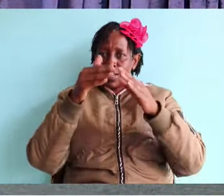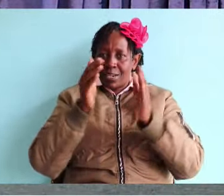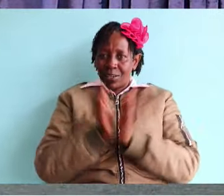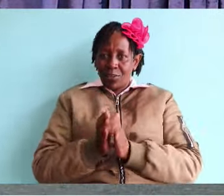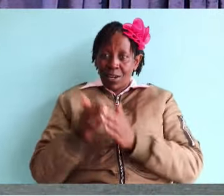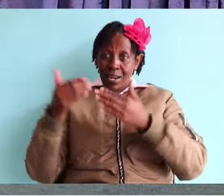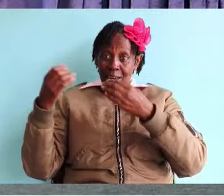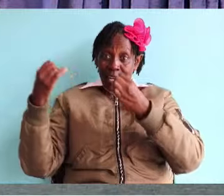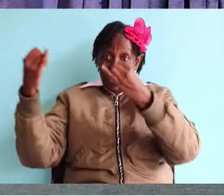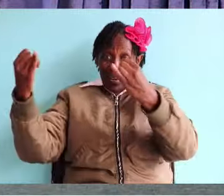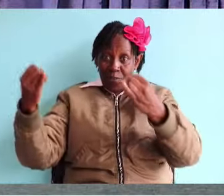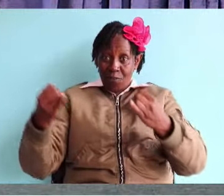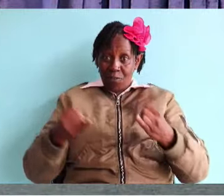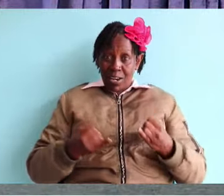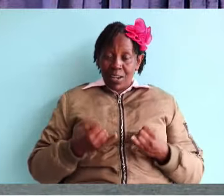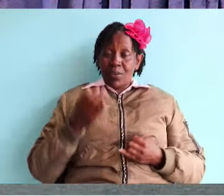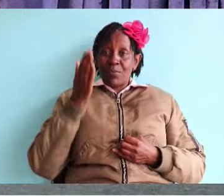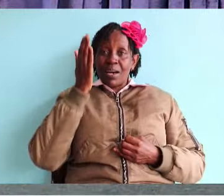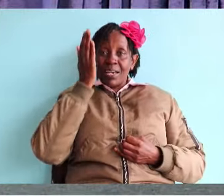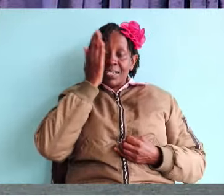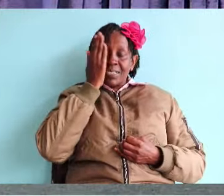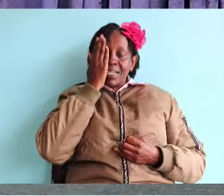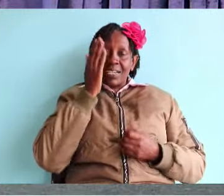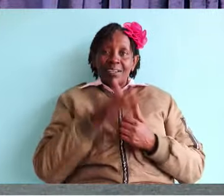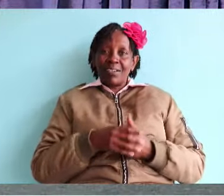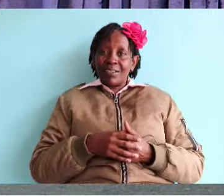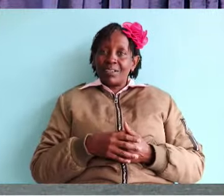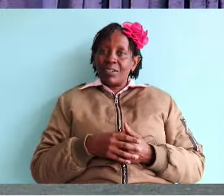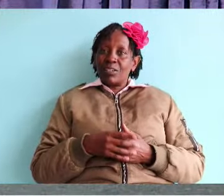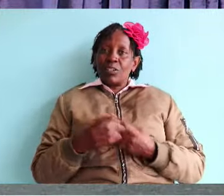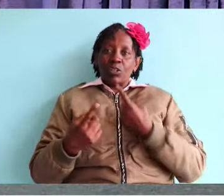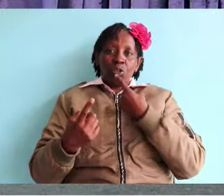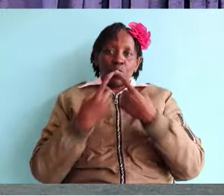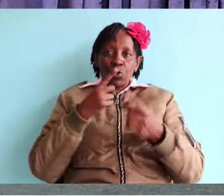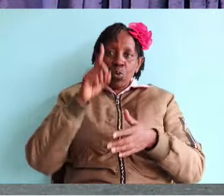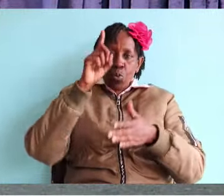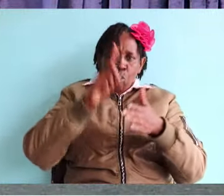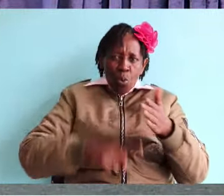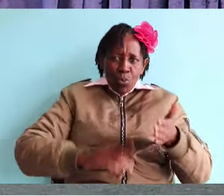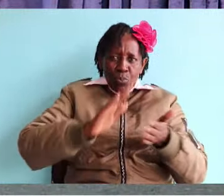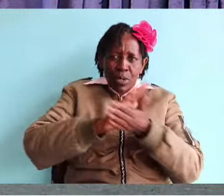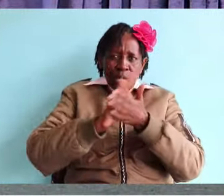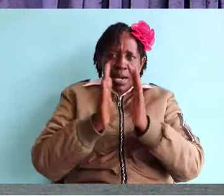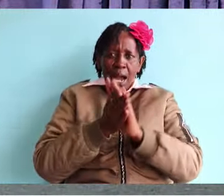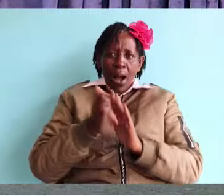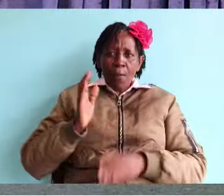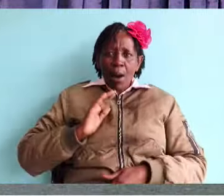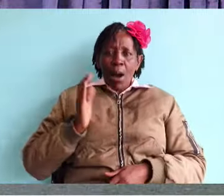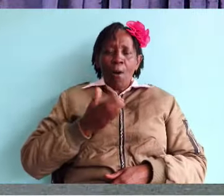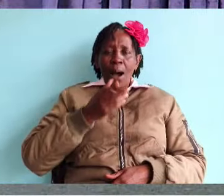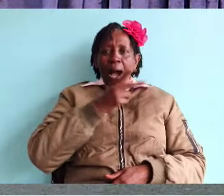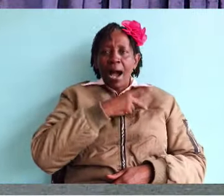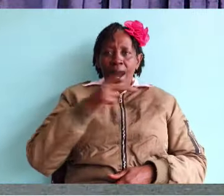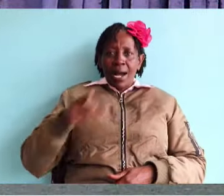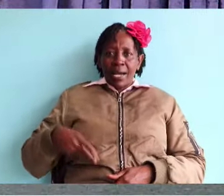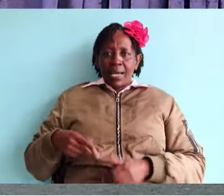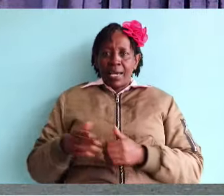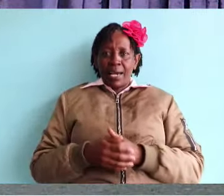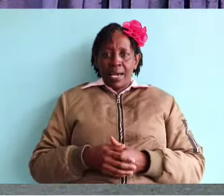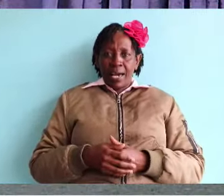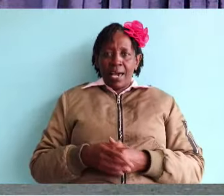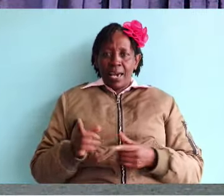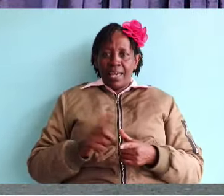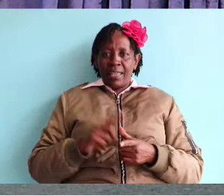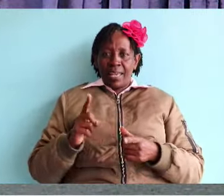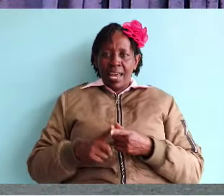the Israelites, and he is being told, can you become our king? The Israelites say to Gideon, rule over us.